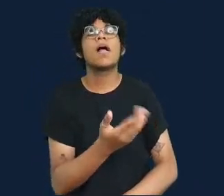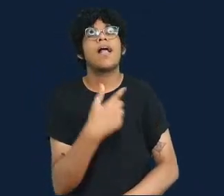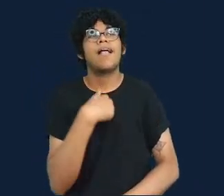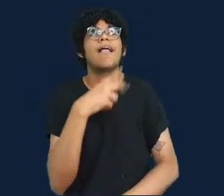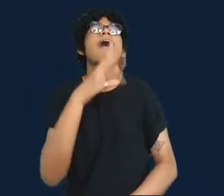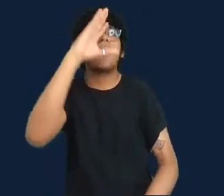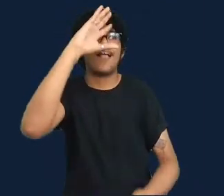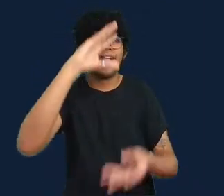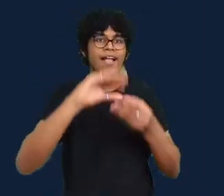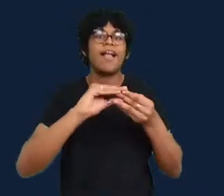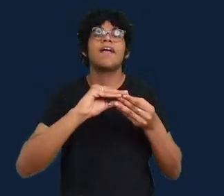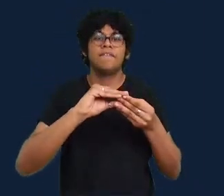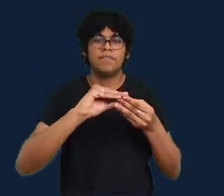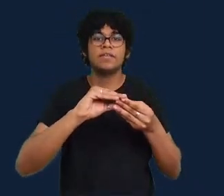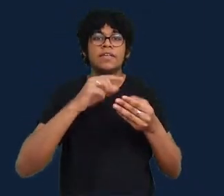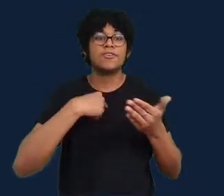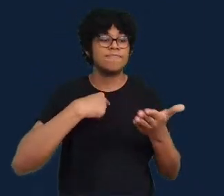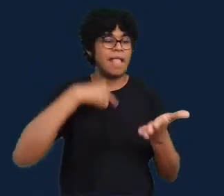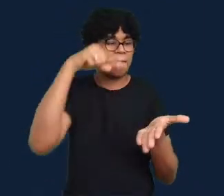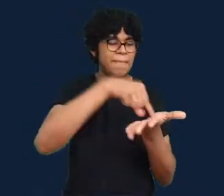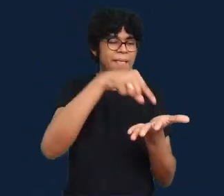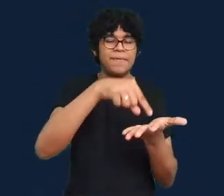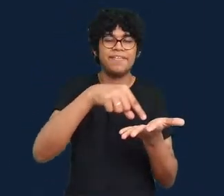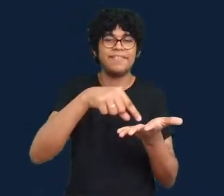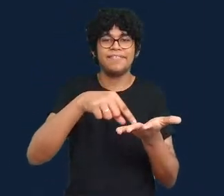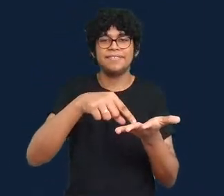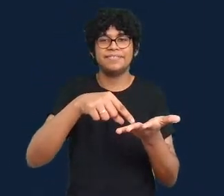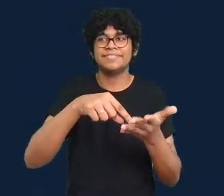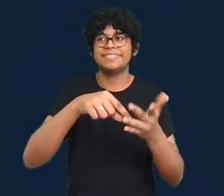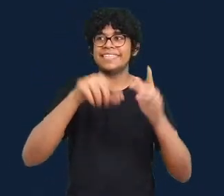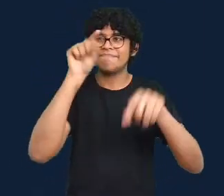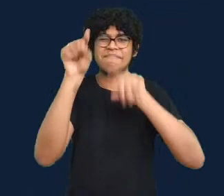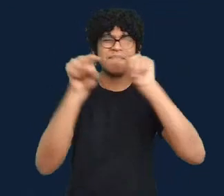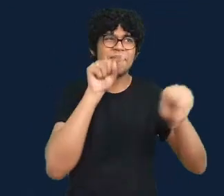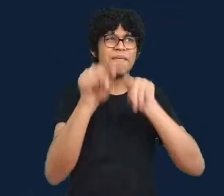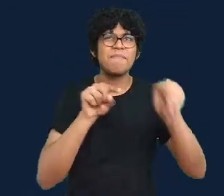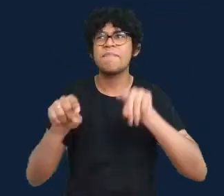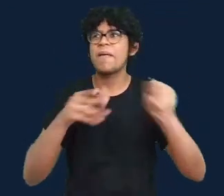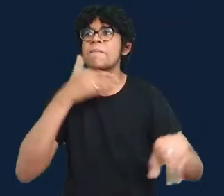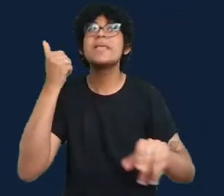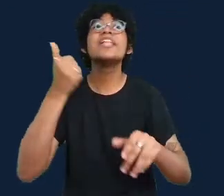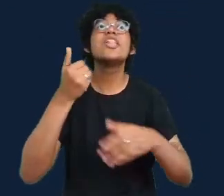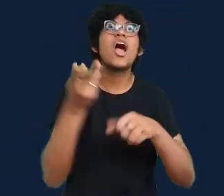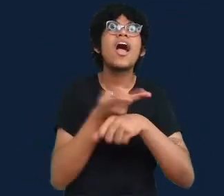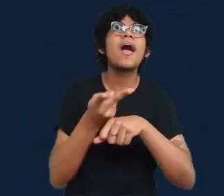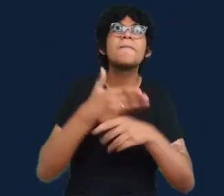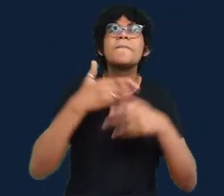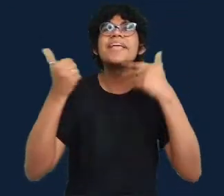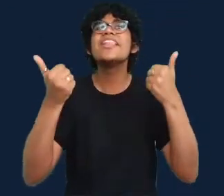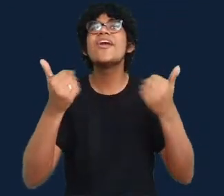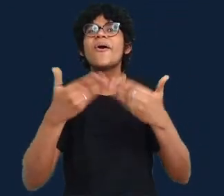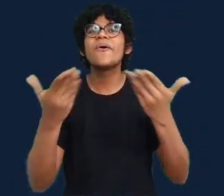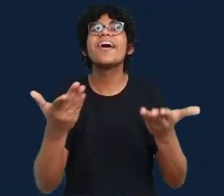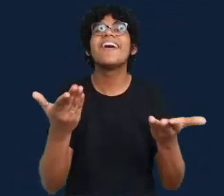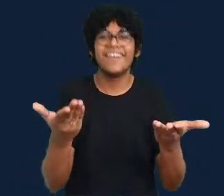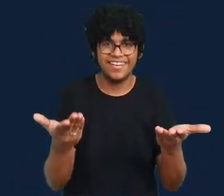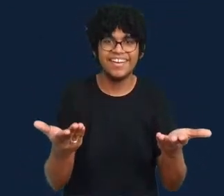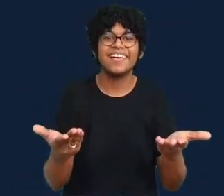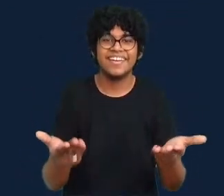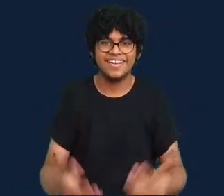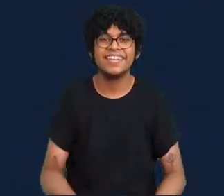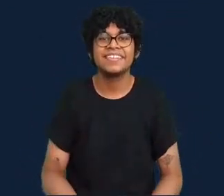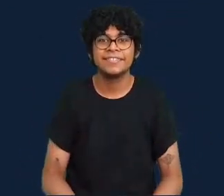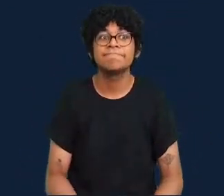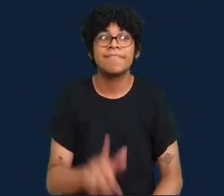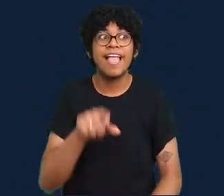which one looks the best. So I think like that's something to think about, that just curiosity, and